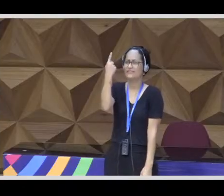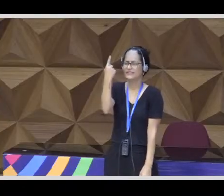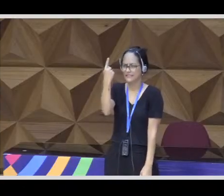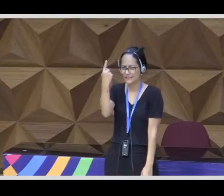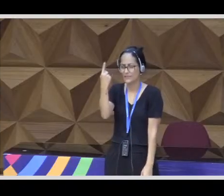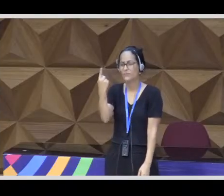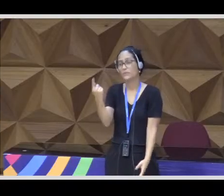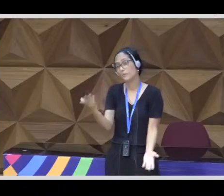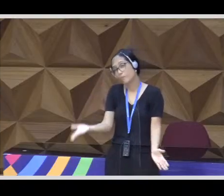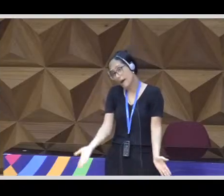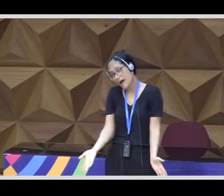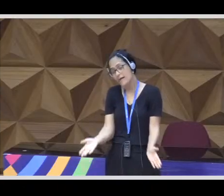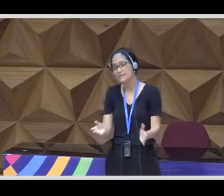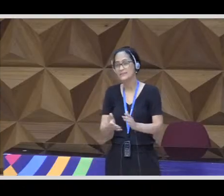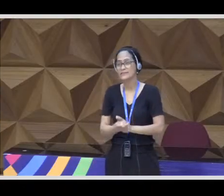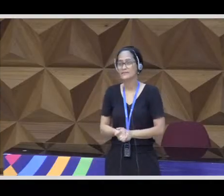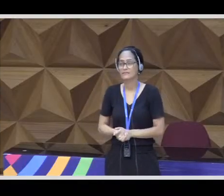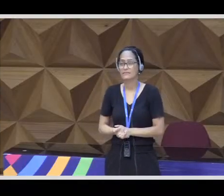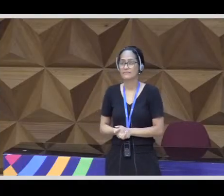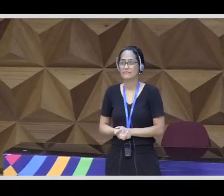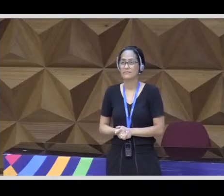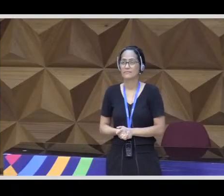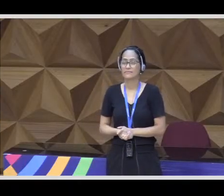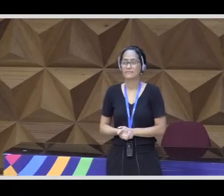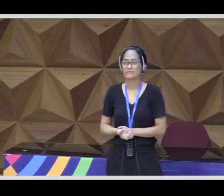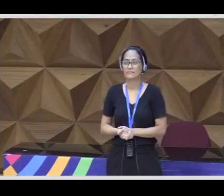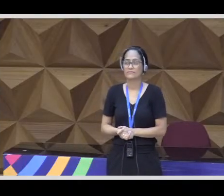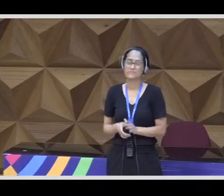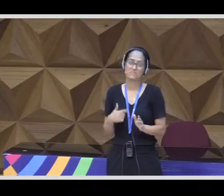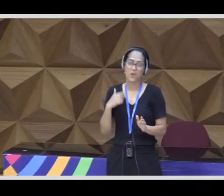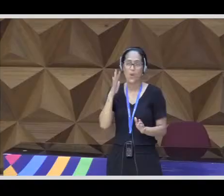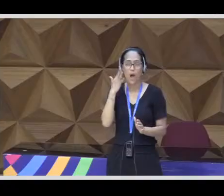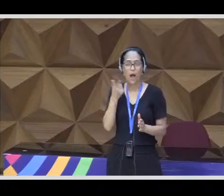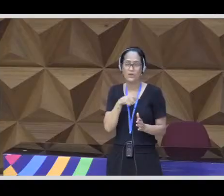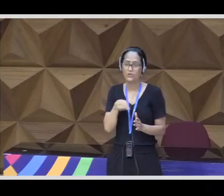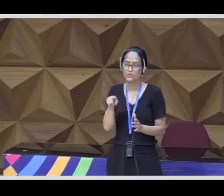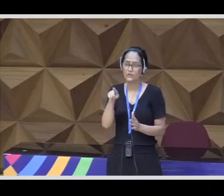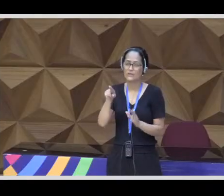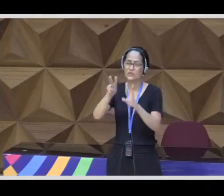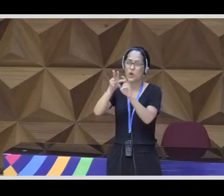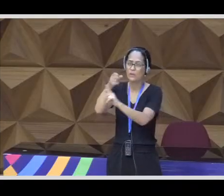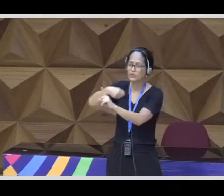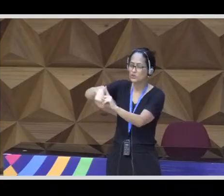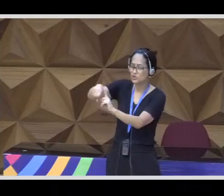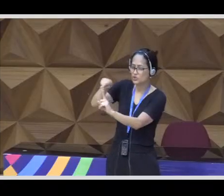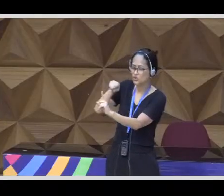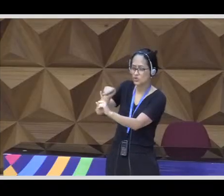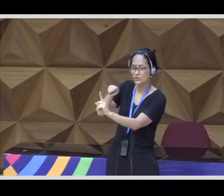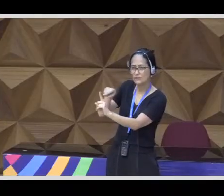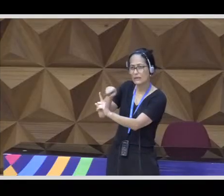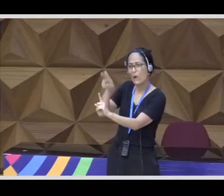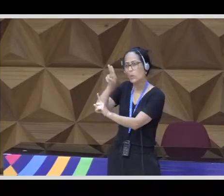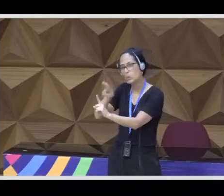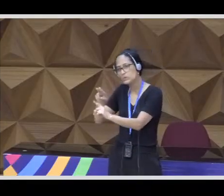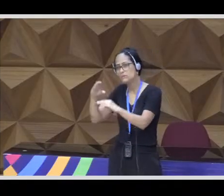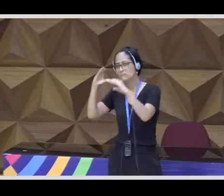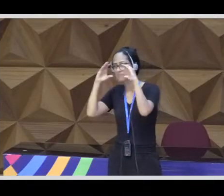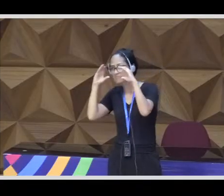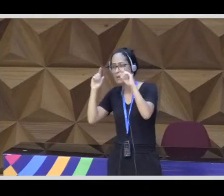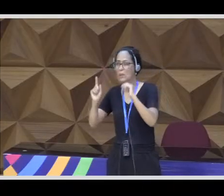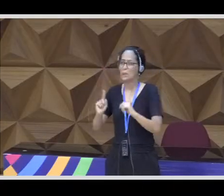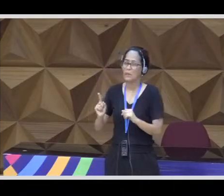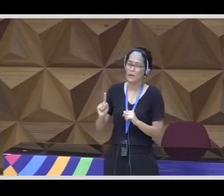So there's still those kind of social issues of using those headsets, and part of it is